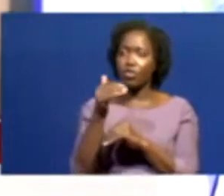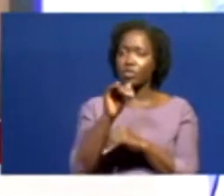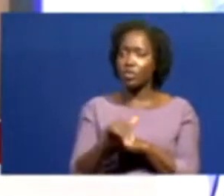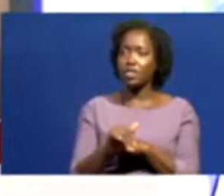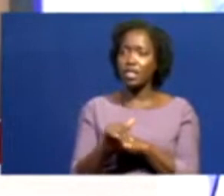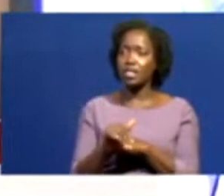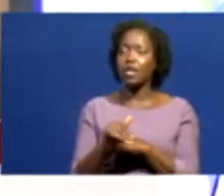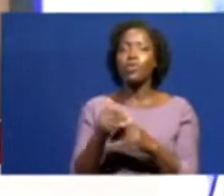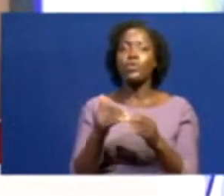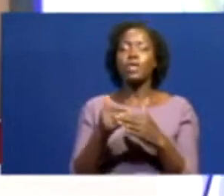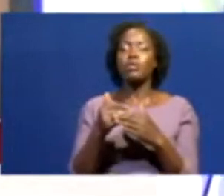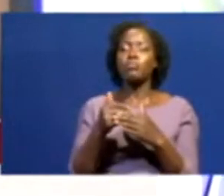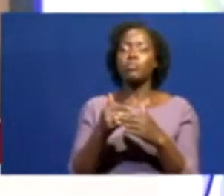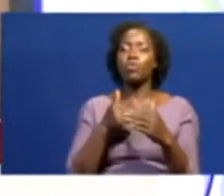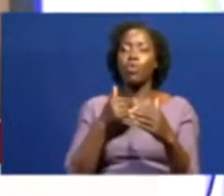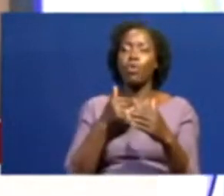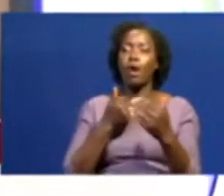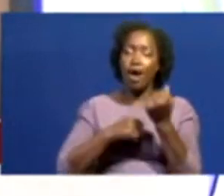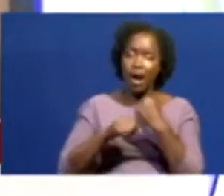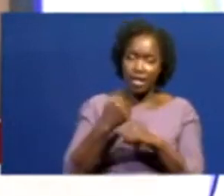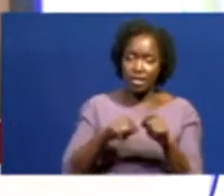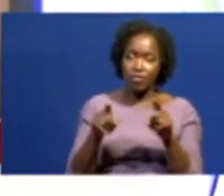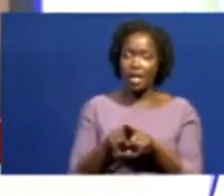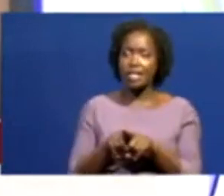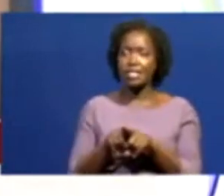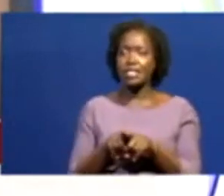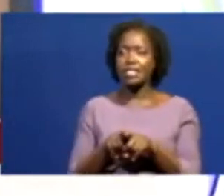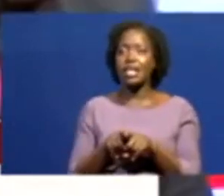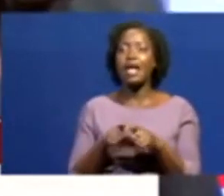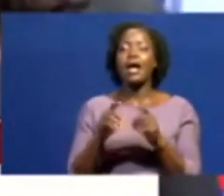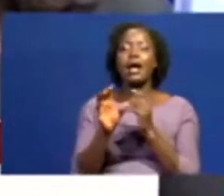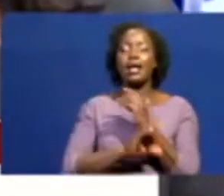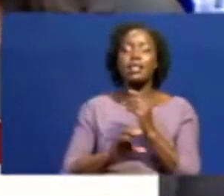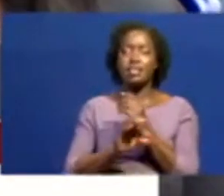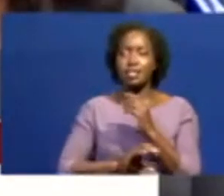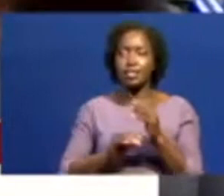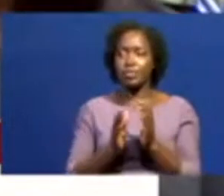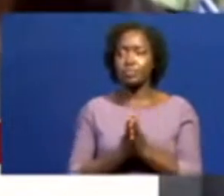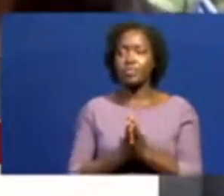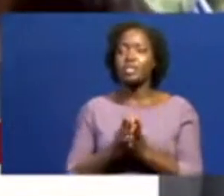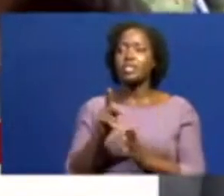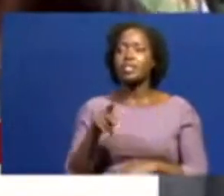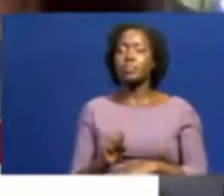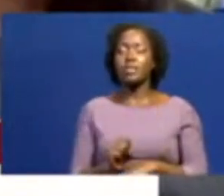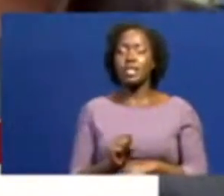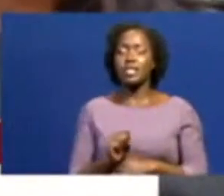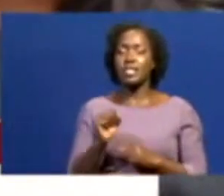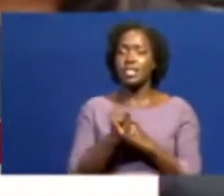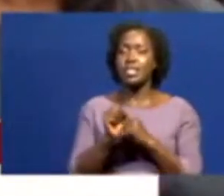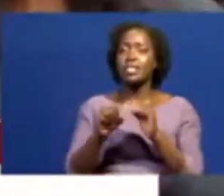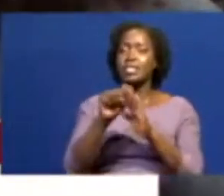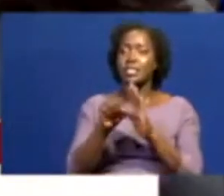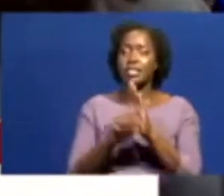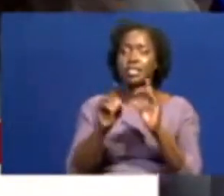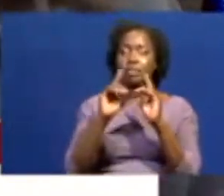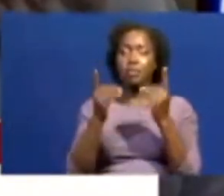are proactive as a country in the digital space. The Principal Secretary of State Department for Broadcasting